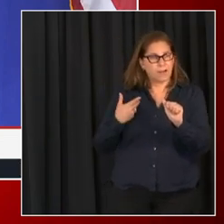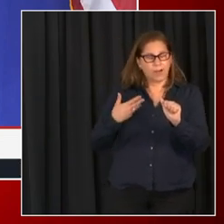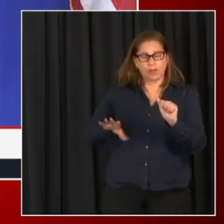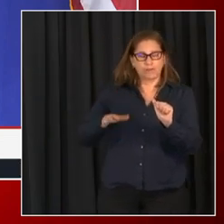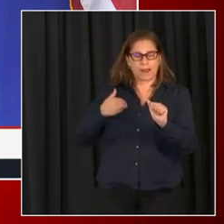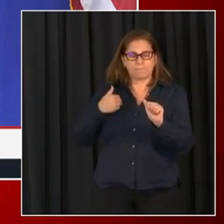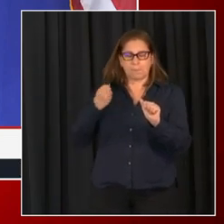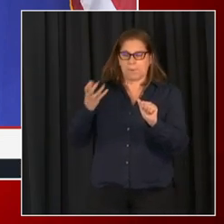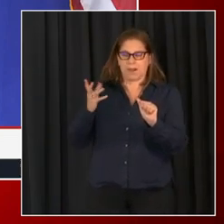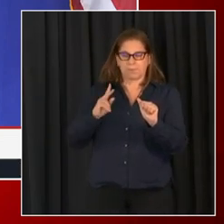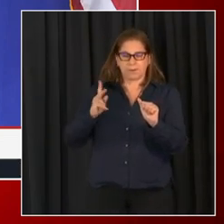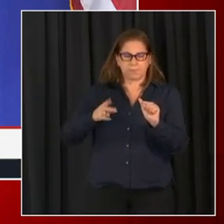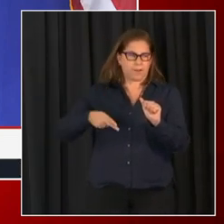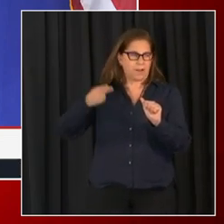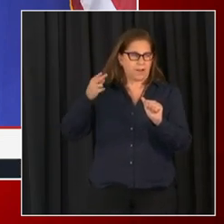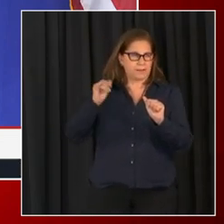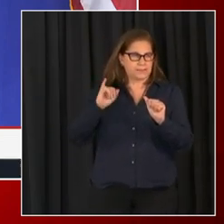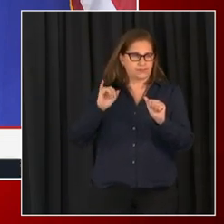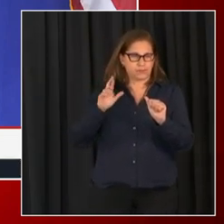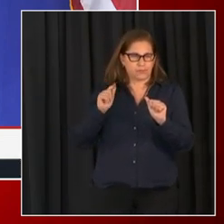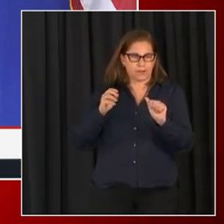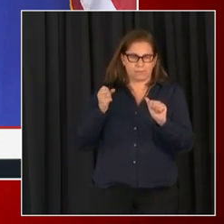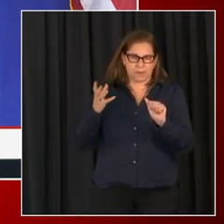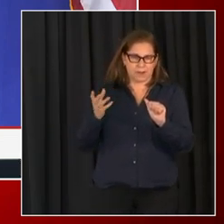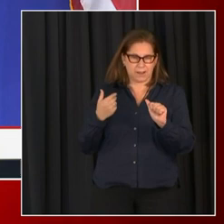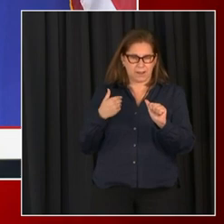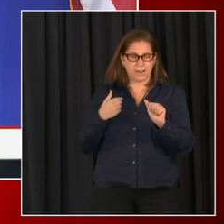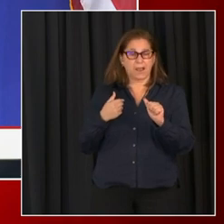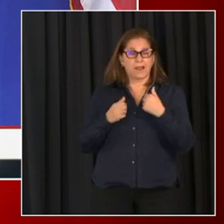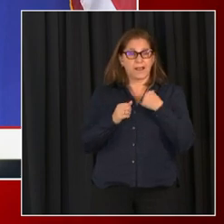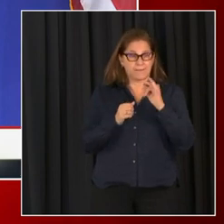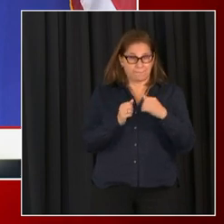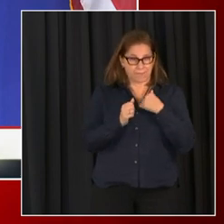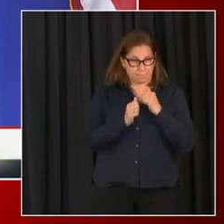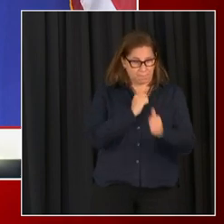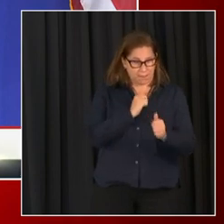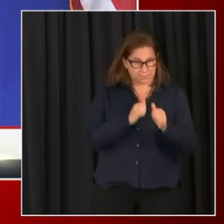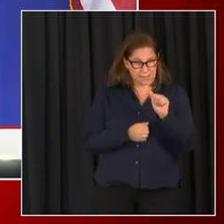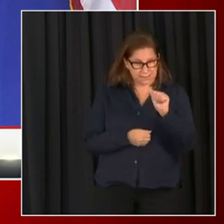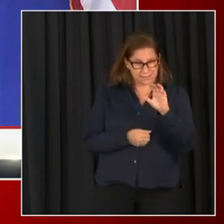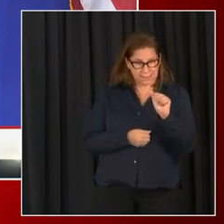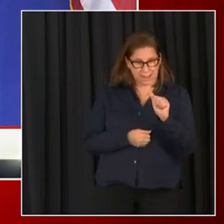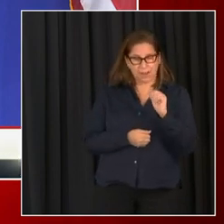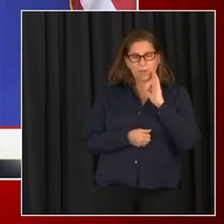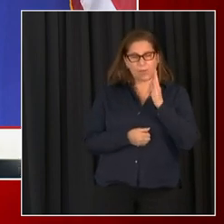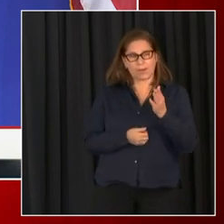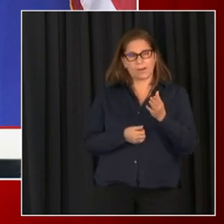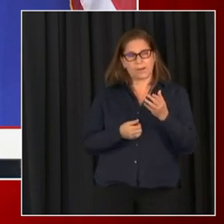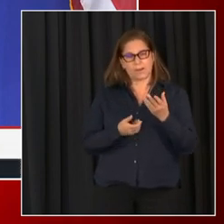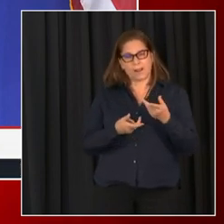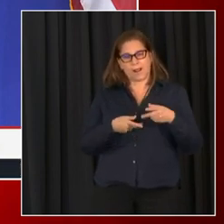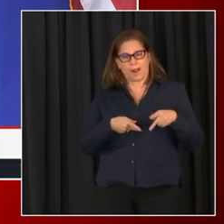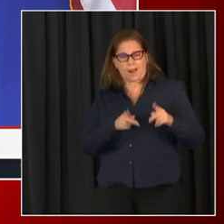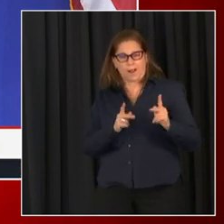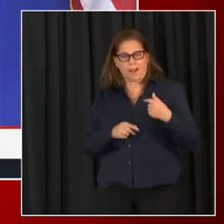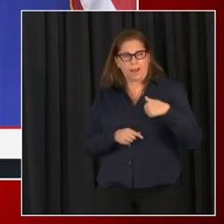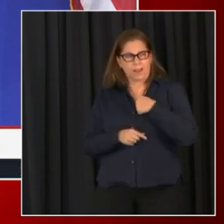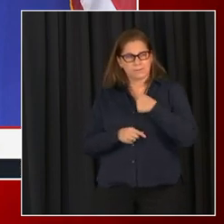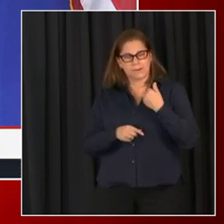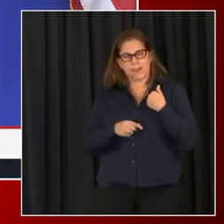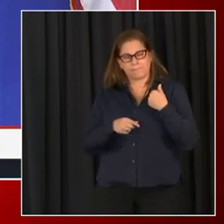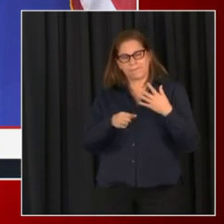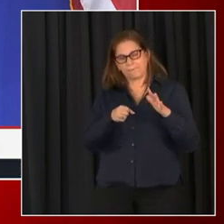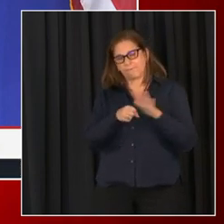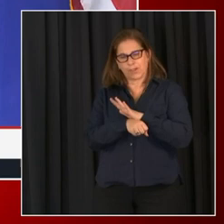that the passage of the ACA did was it allowed us to really take full advantage of Medicaid